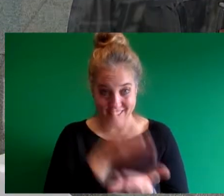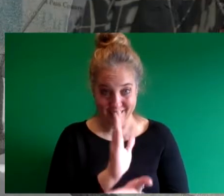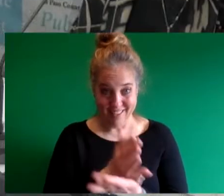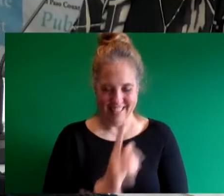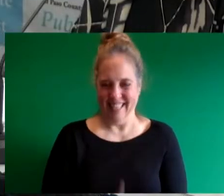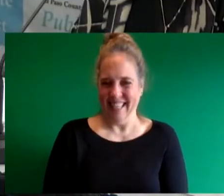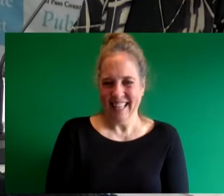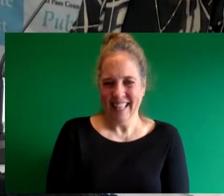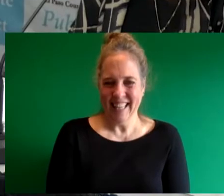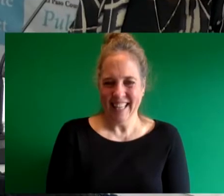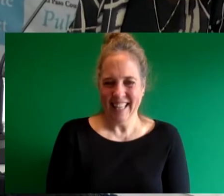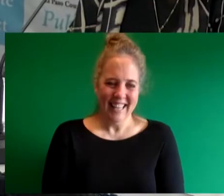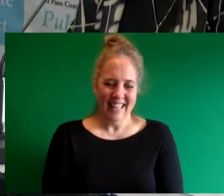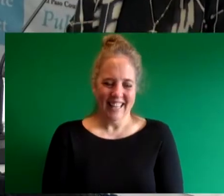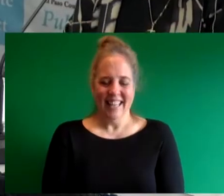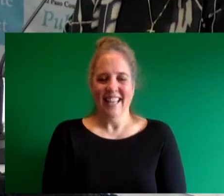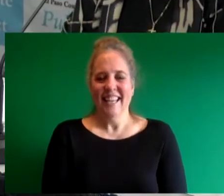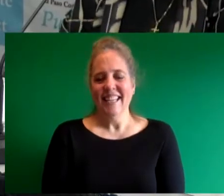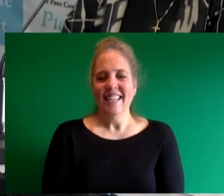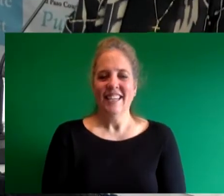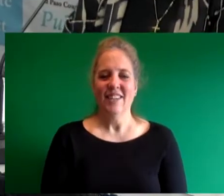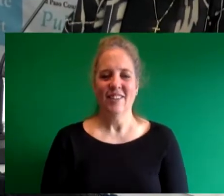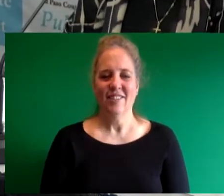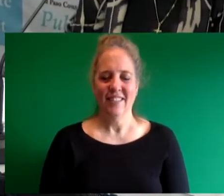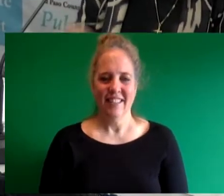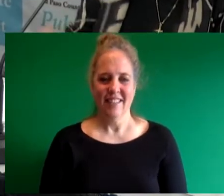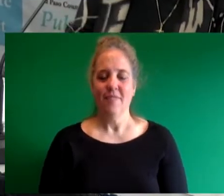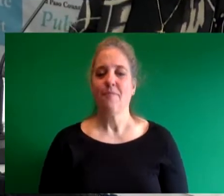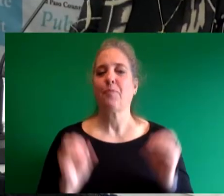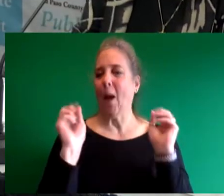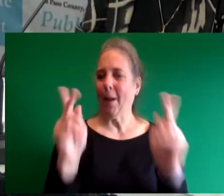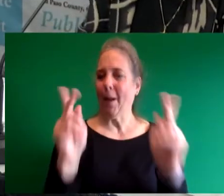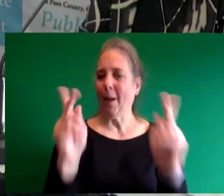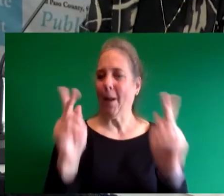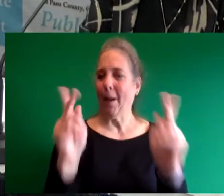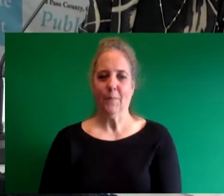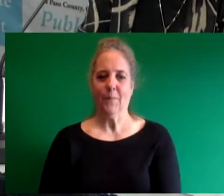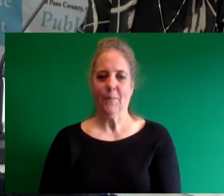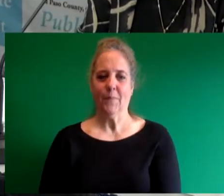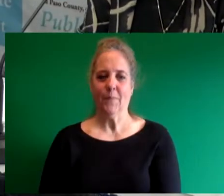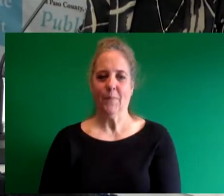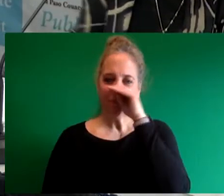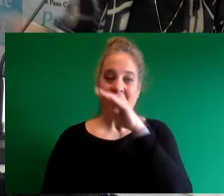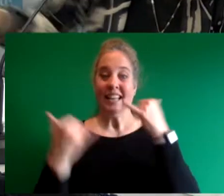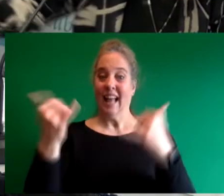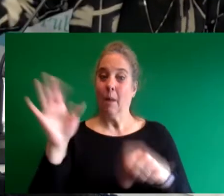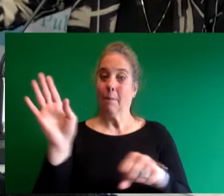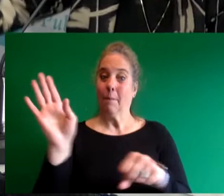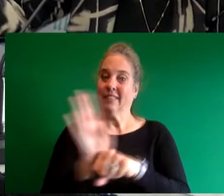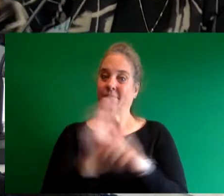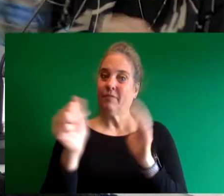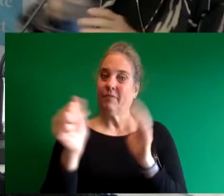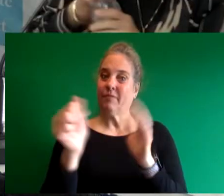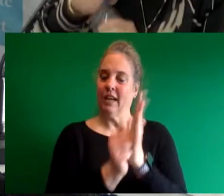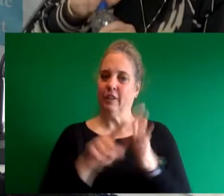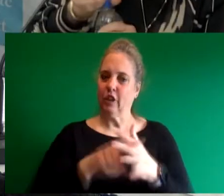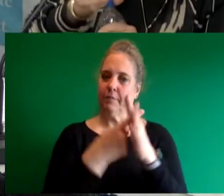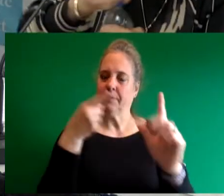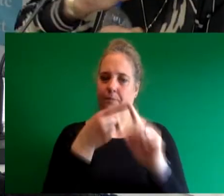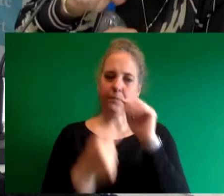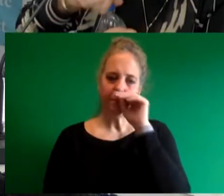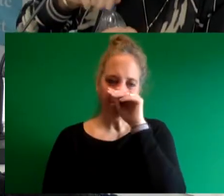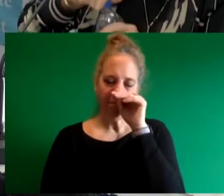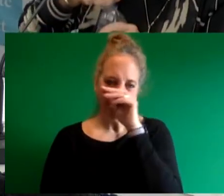Okay, we have a pretty busy agenda today, so let's go to the next item. Do we have any